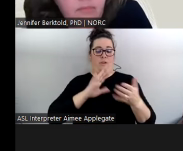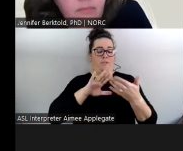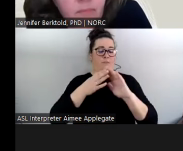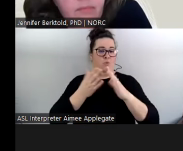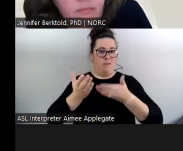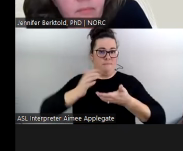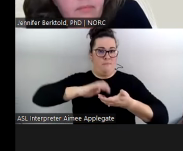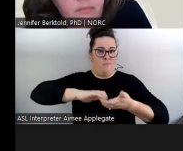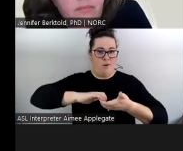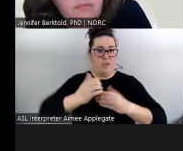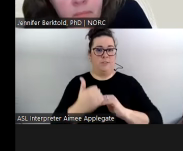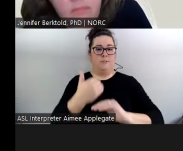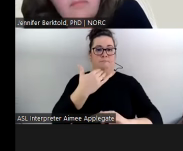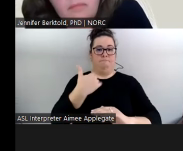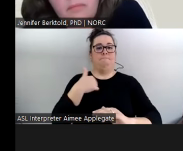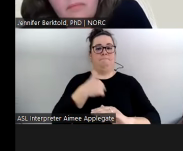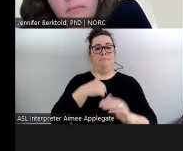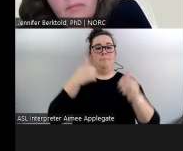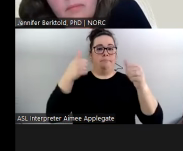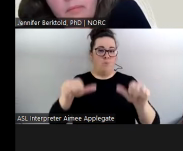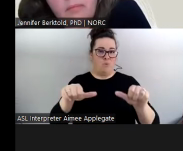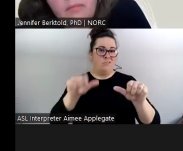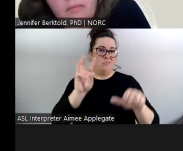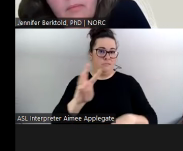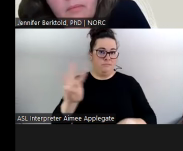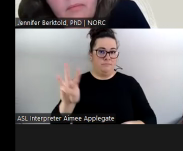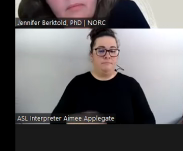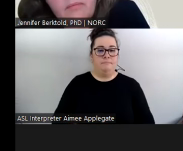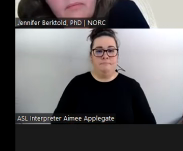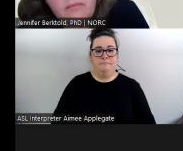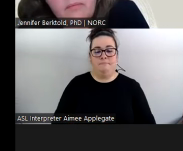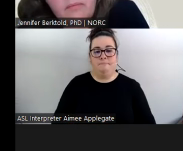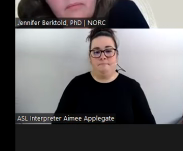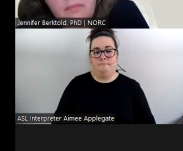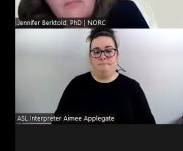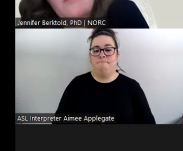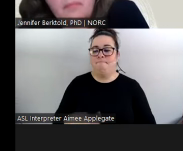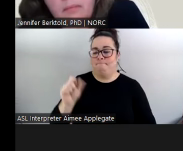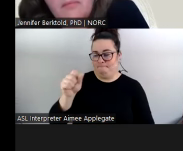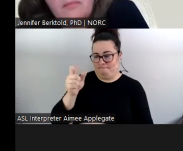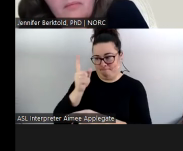added to the platform, the website. Yes, that's correct.